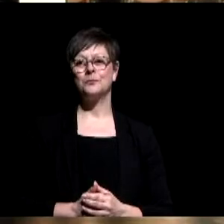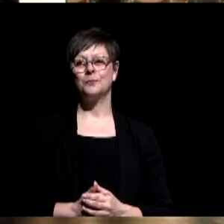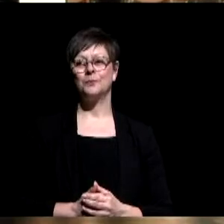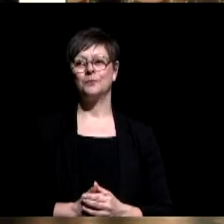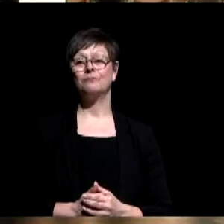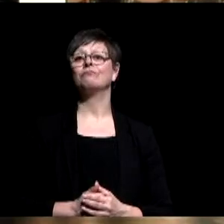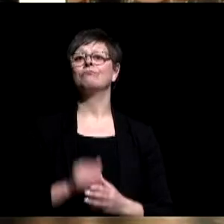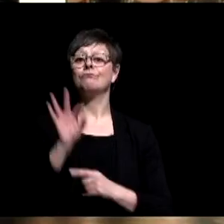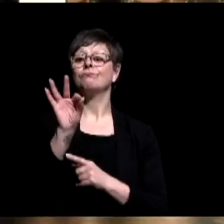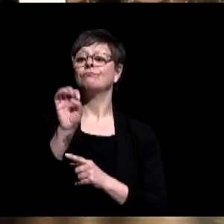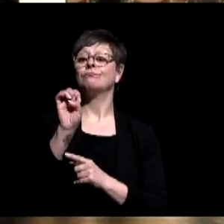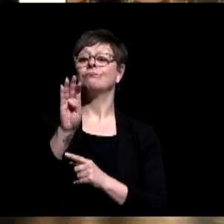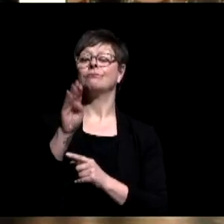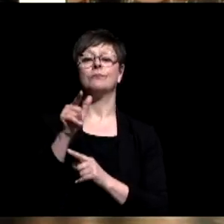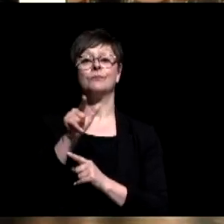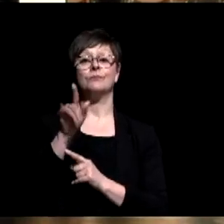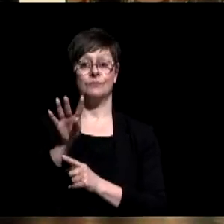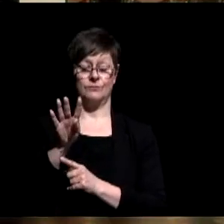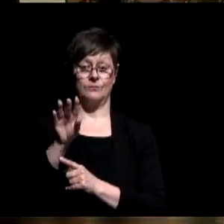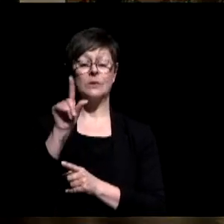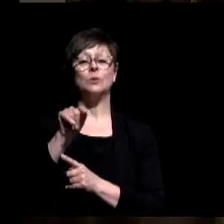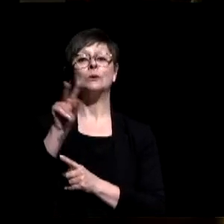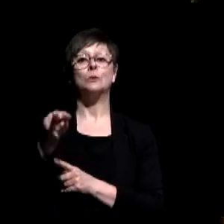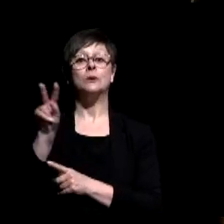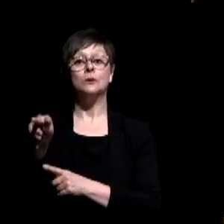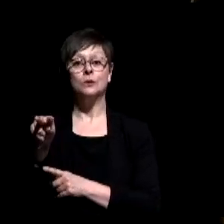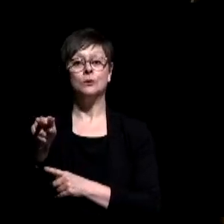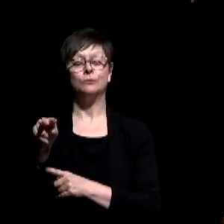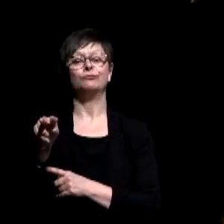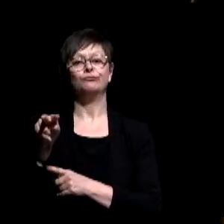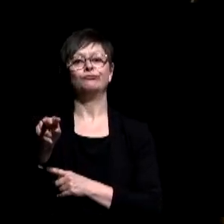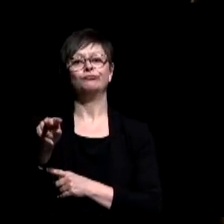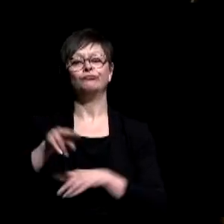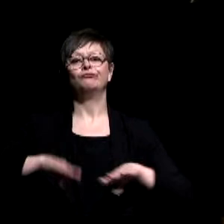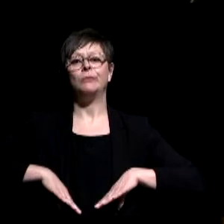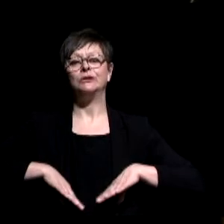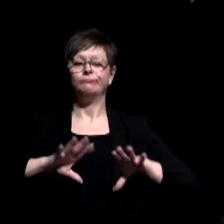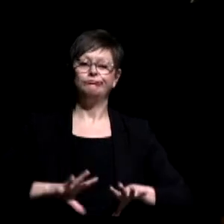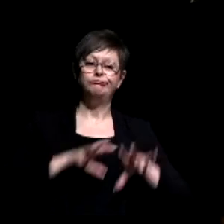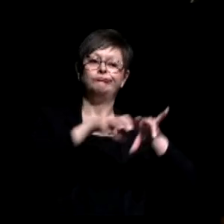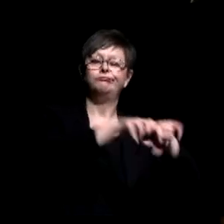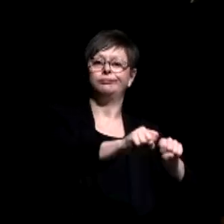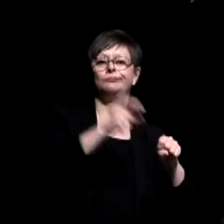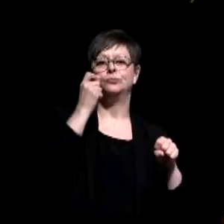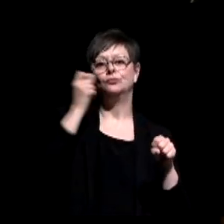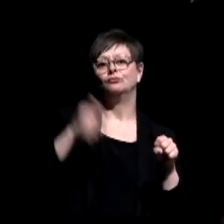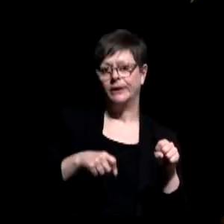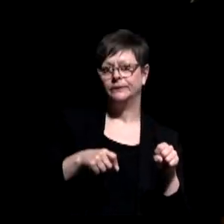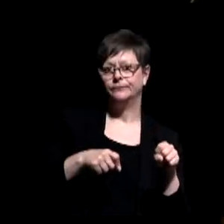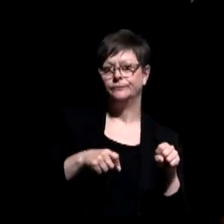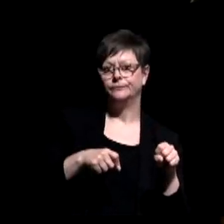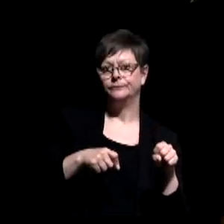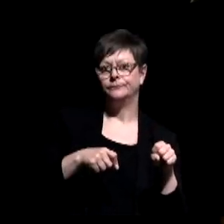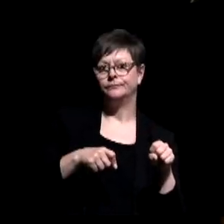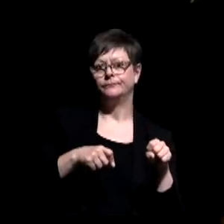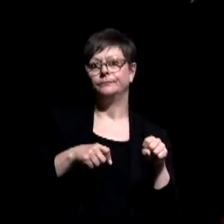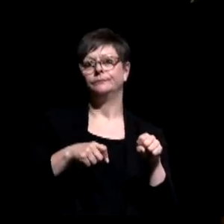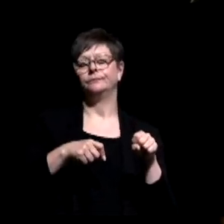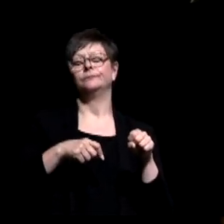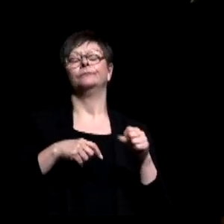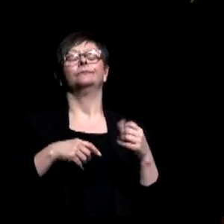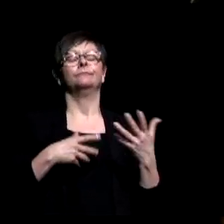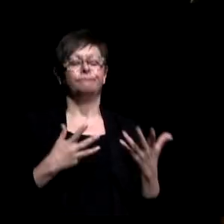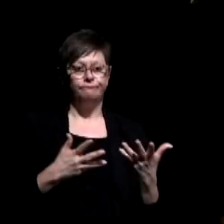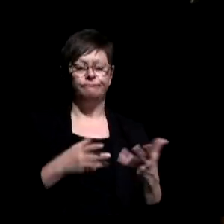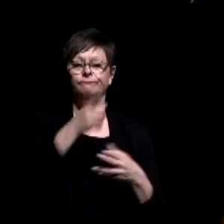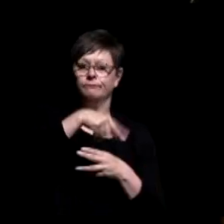On February 24th, 2022, Russia invaded Ukraine. Within mere weeks, a team of public service